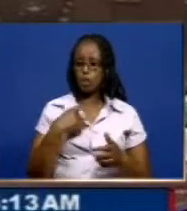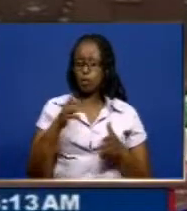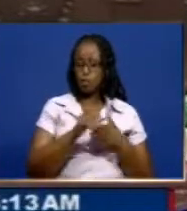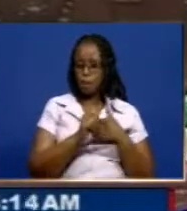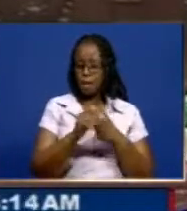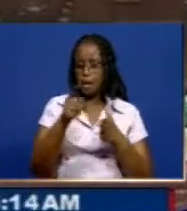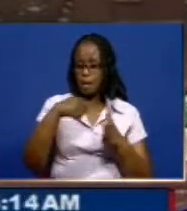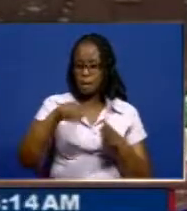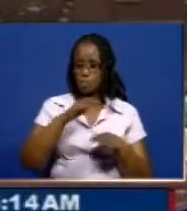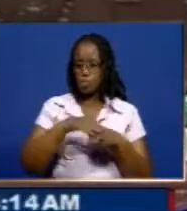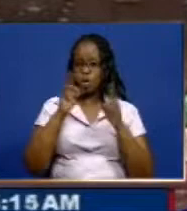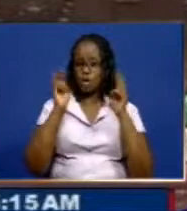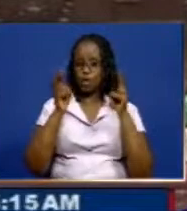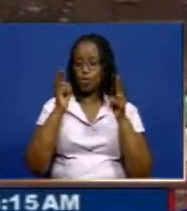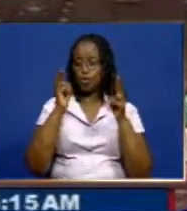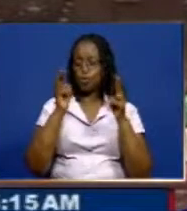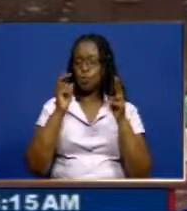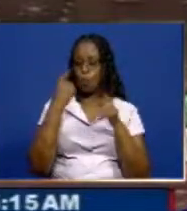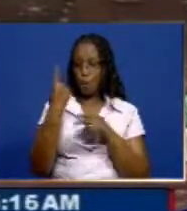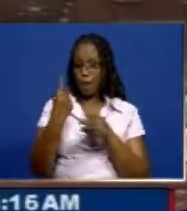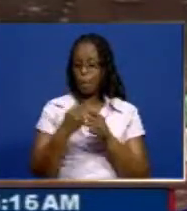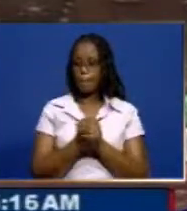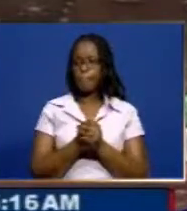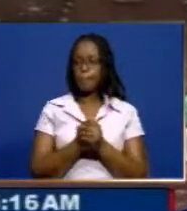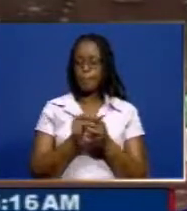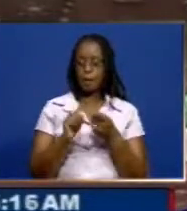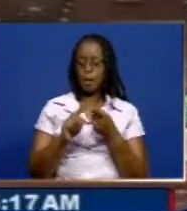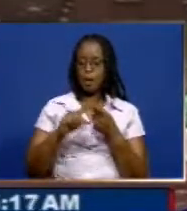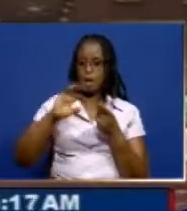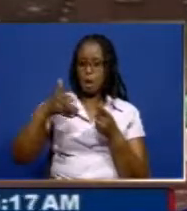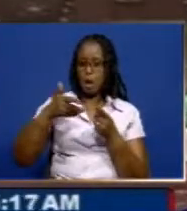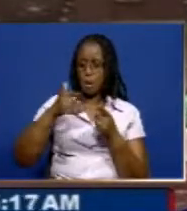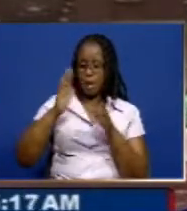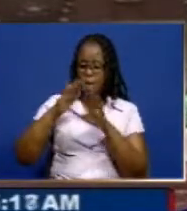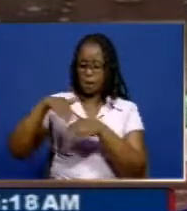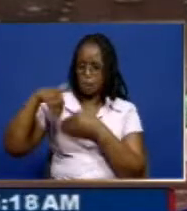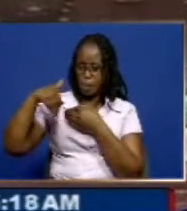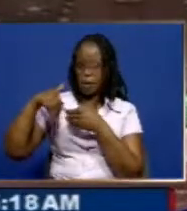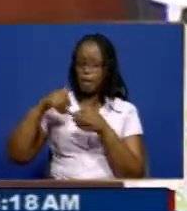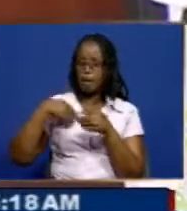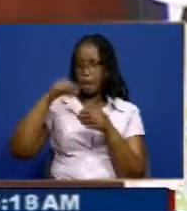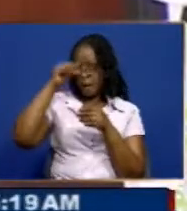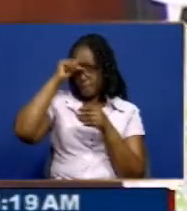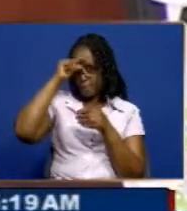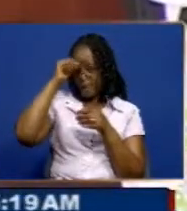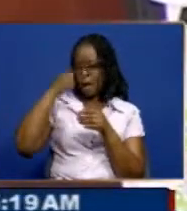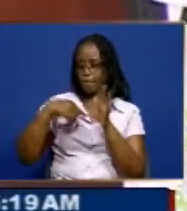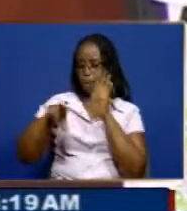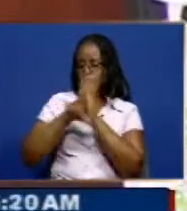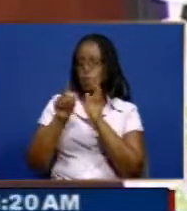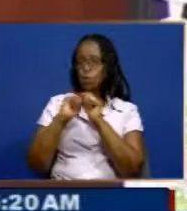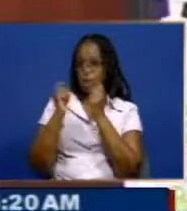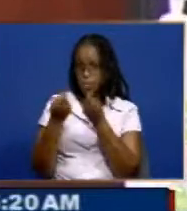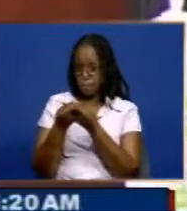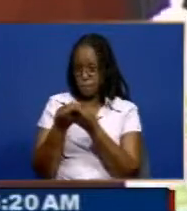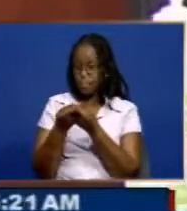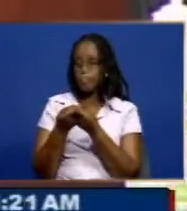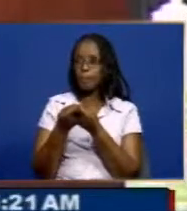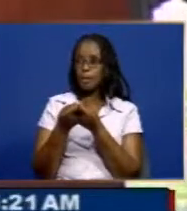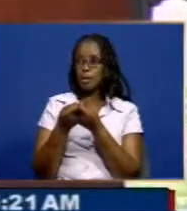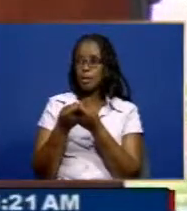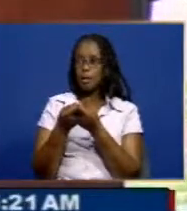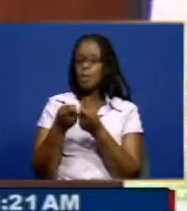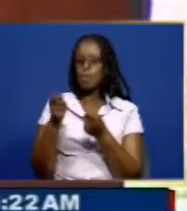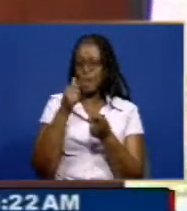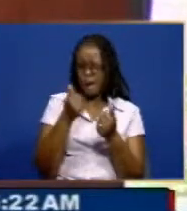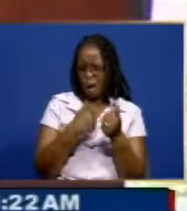housekeeping. Both the county assembly and the governor have their legal teams, and we are a number of